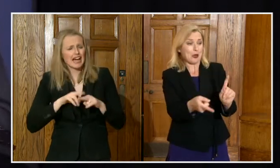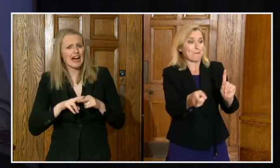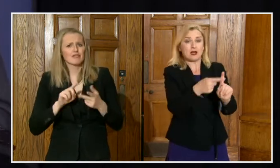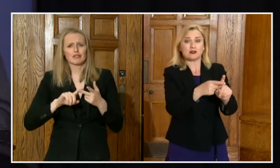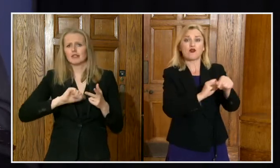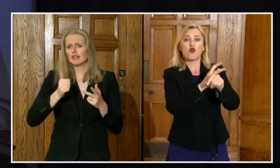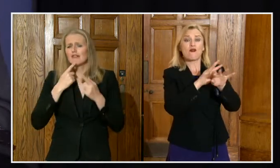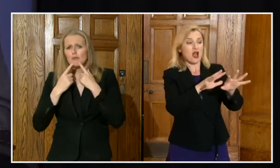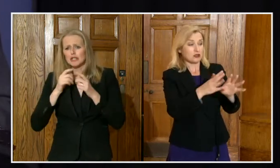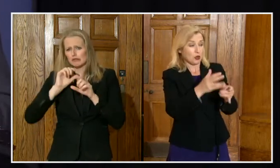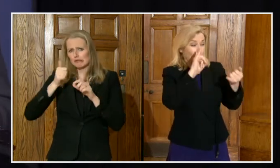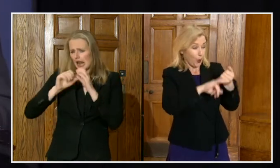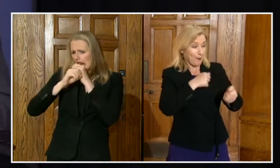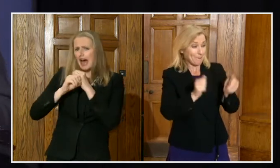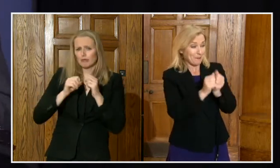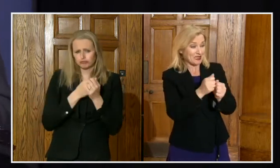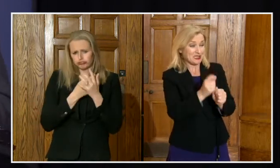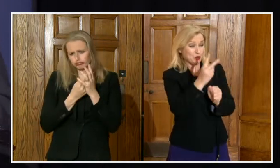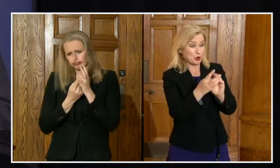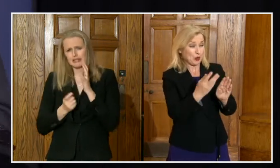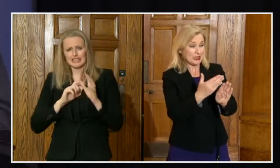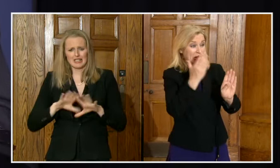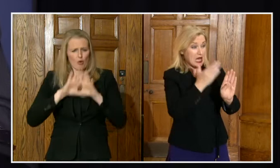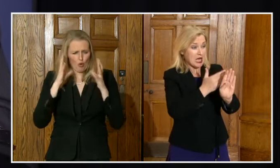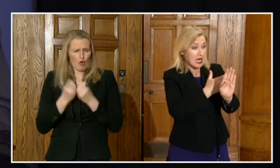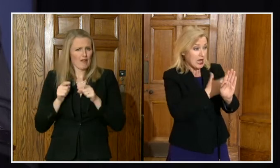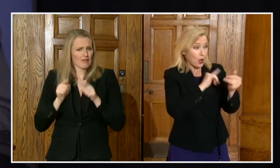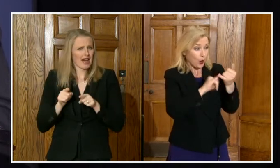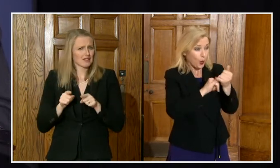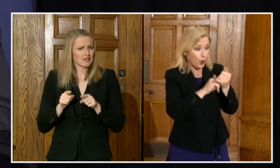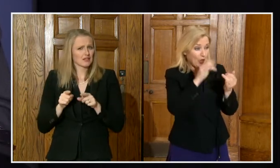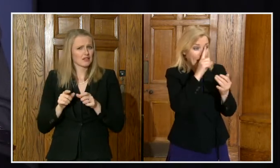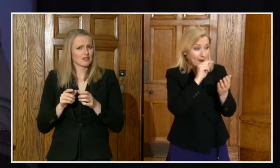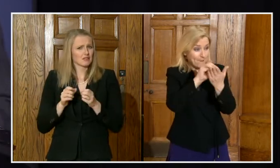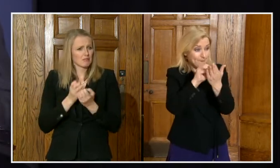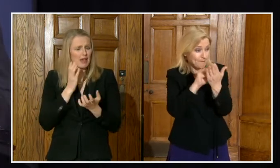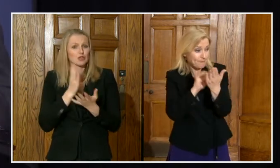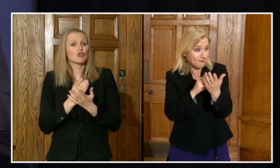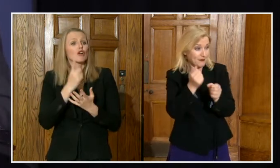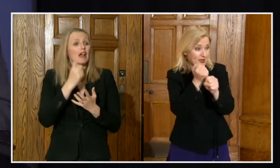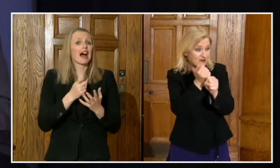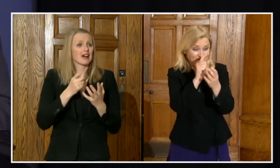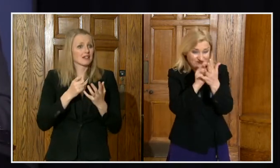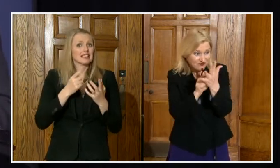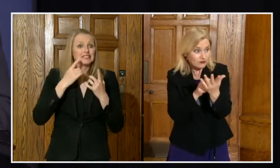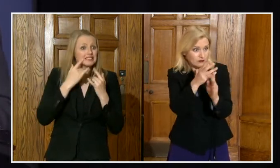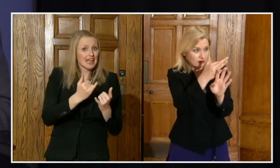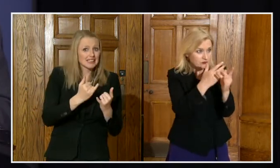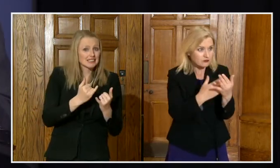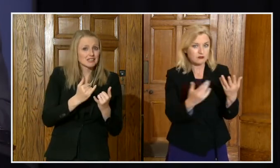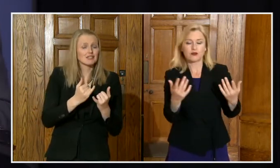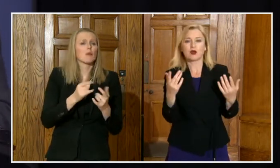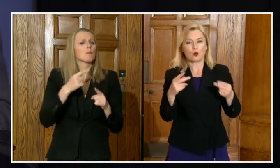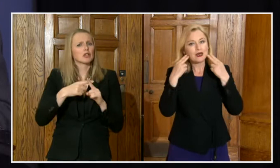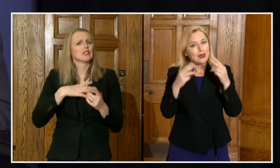the information, but also considering the use of digital proximity apps on mobile phones.